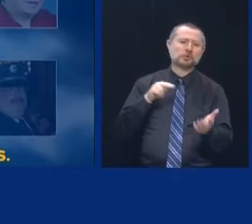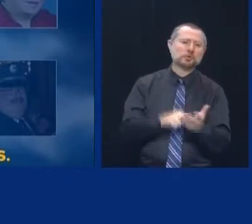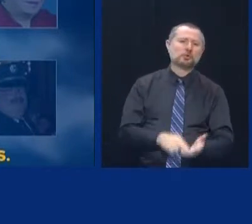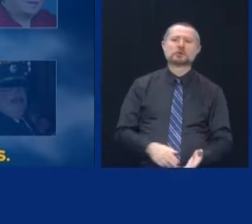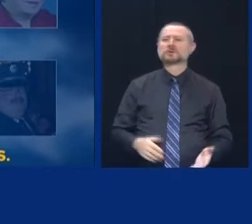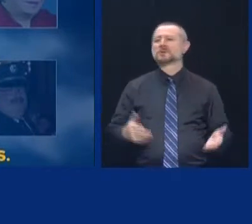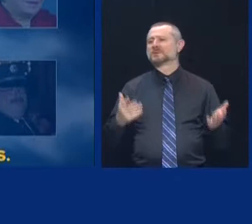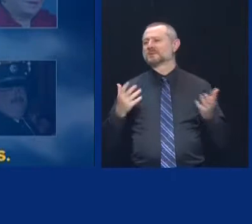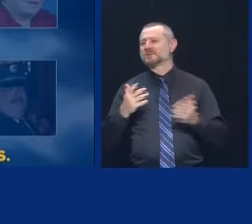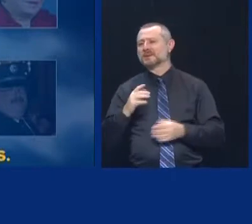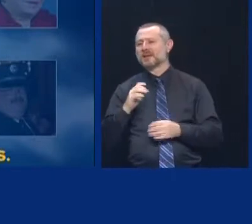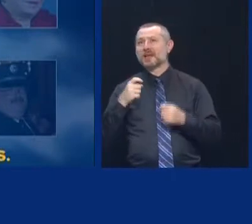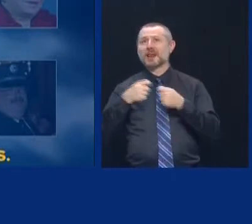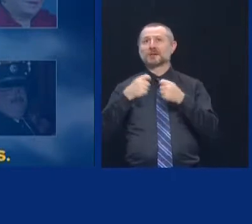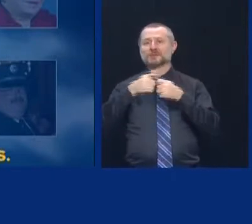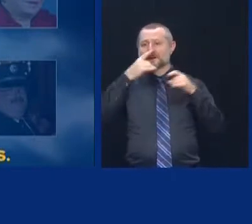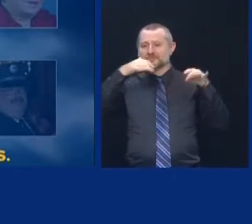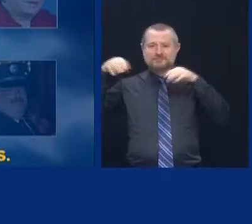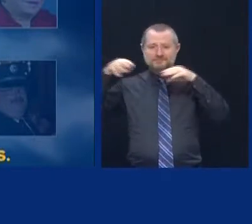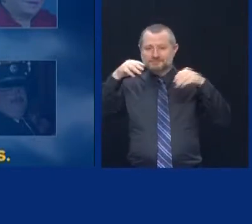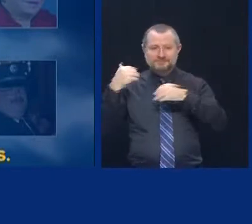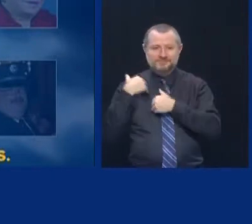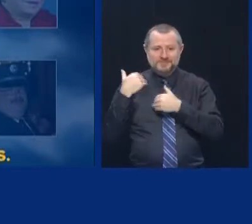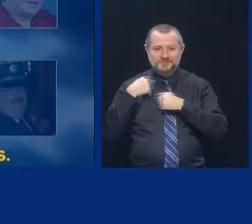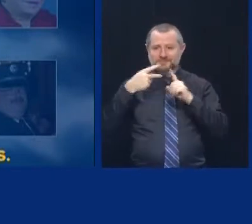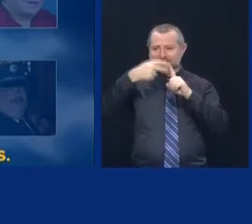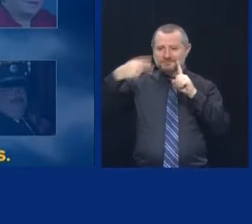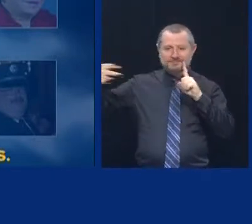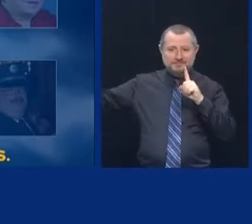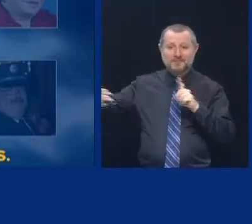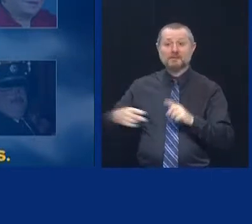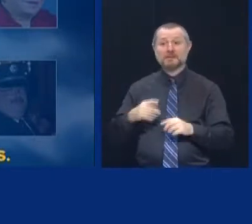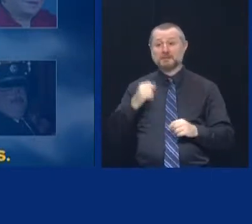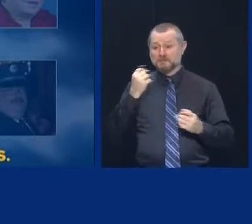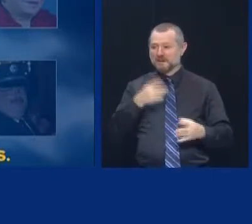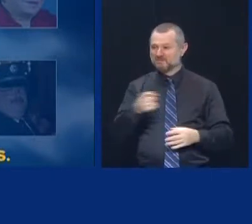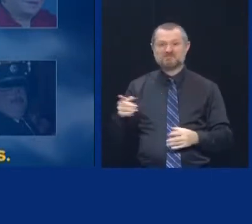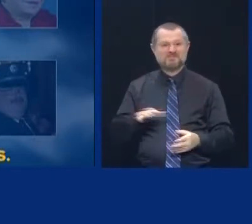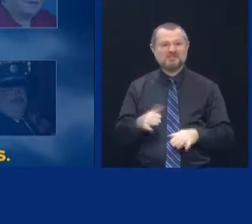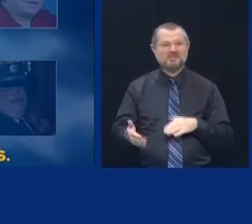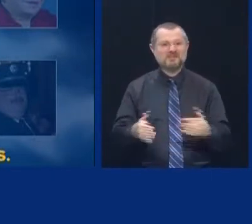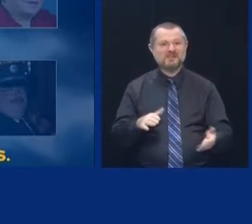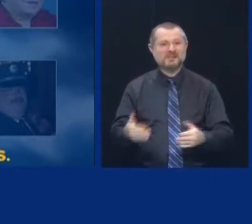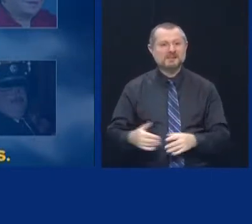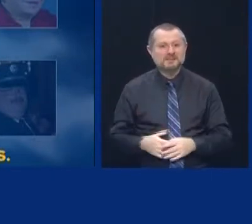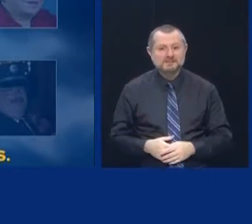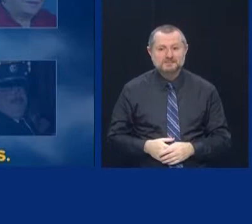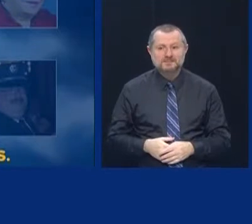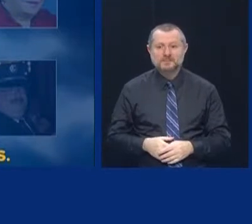up, many of whom died so other people could stay home.